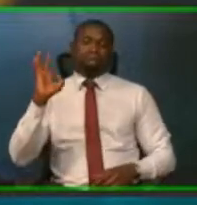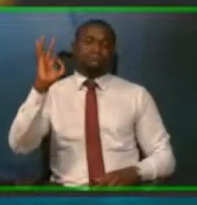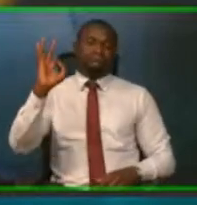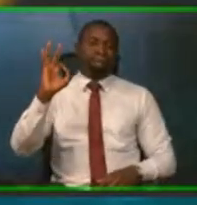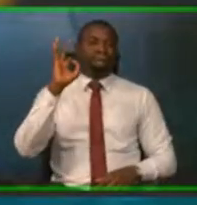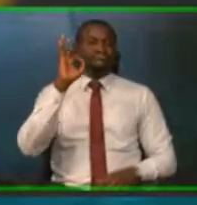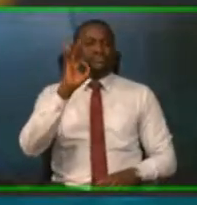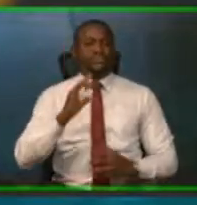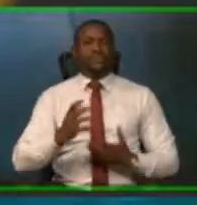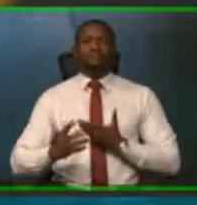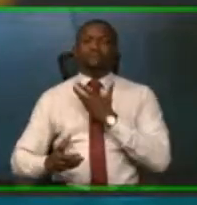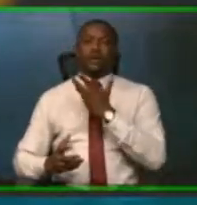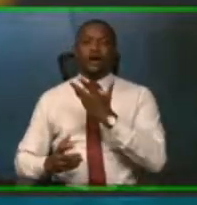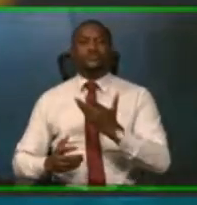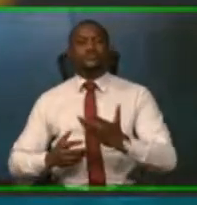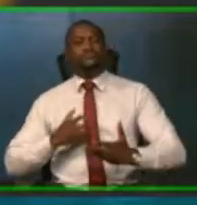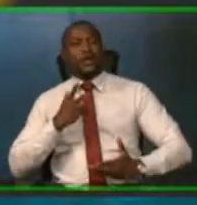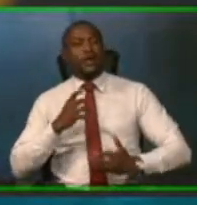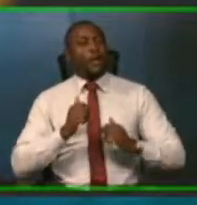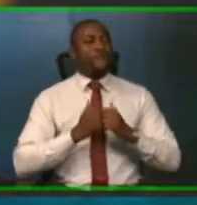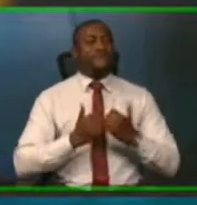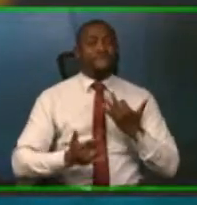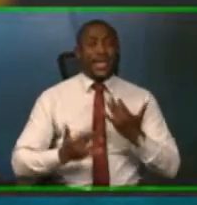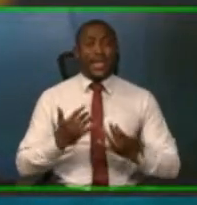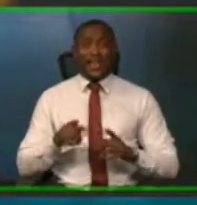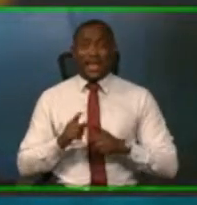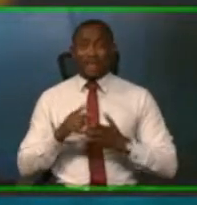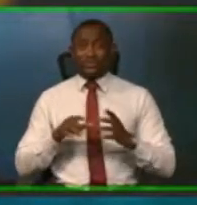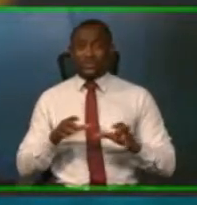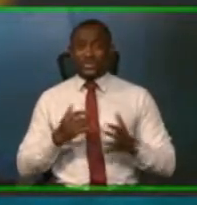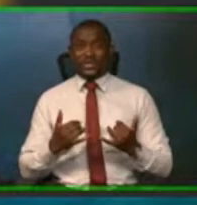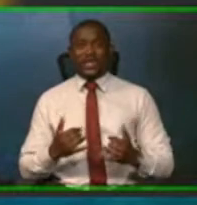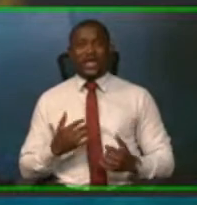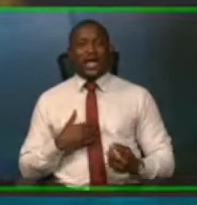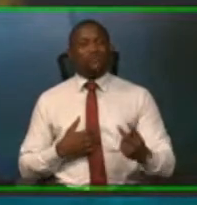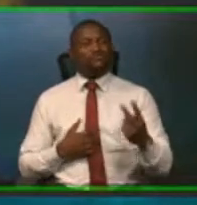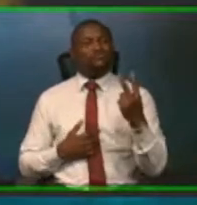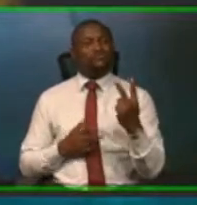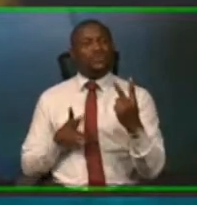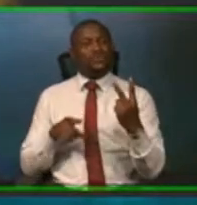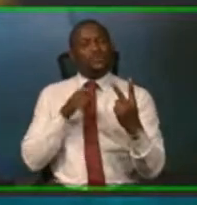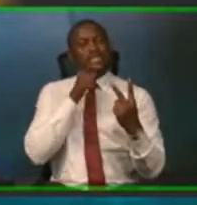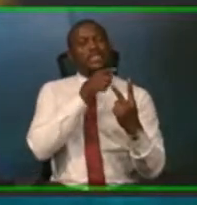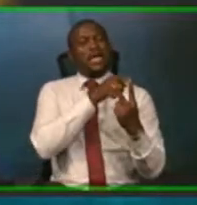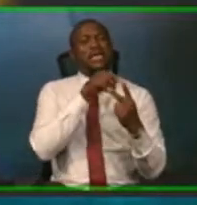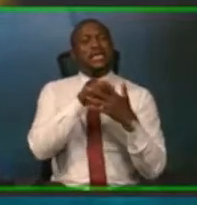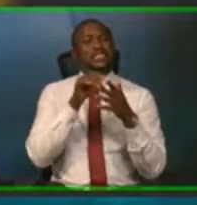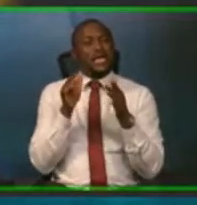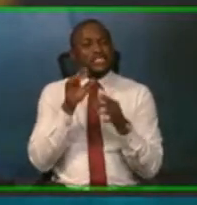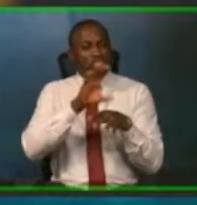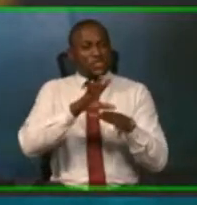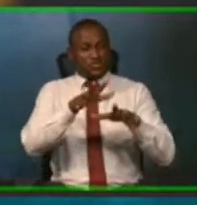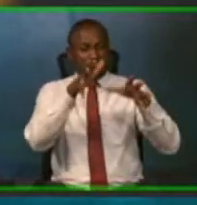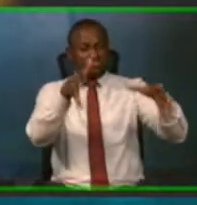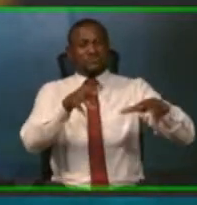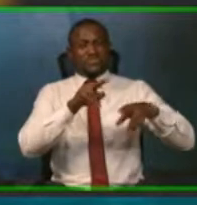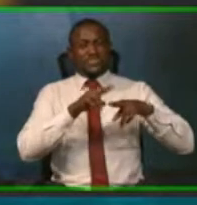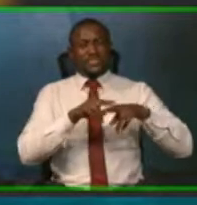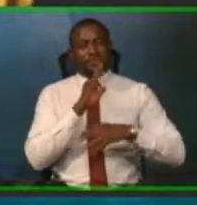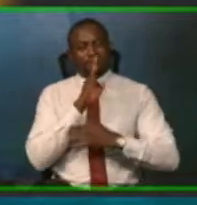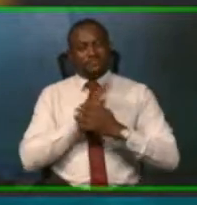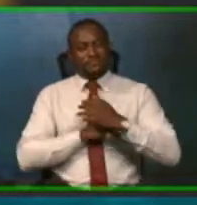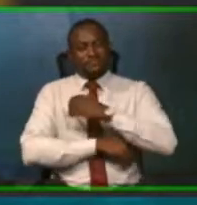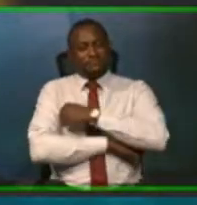ministering, shouting, preaching with fire like I'm doing now. And there were two strange people in that conference. They sat quietly listening